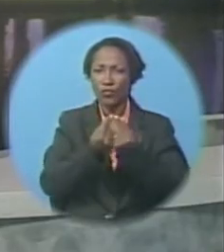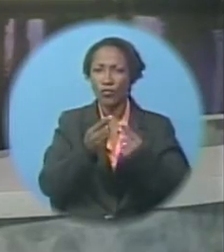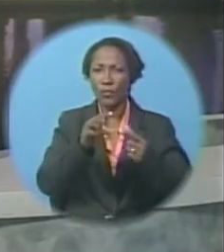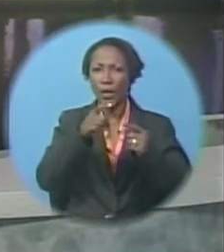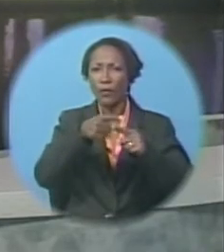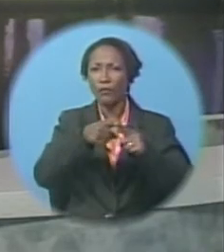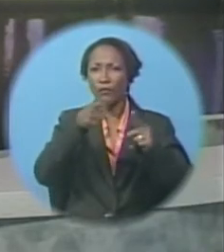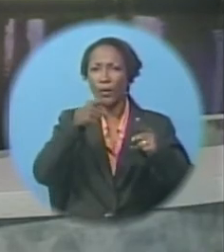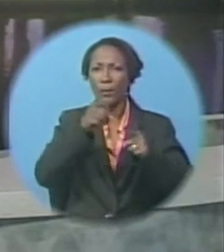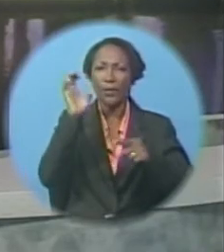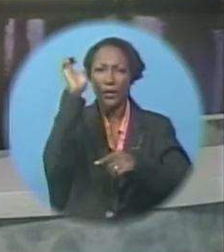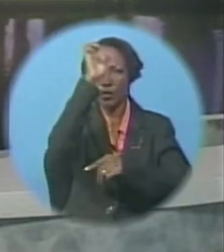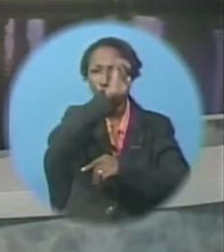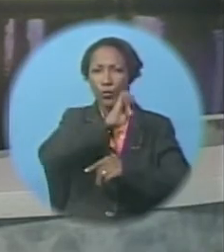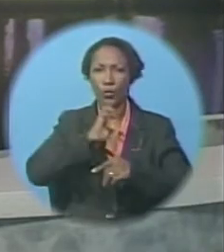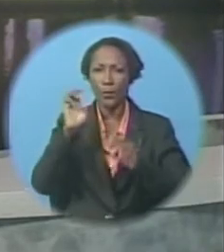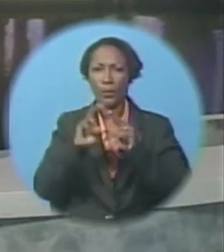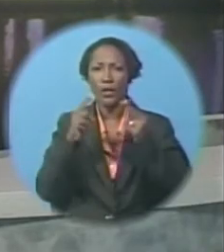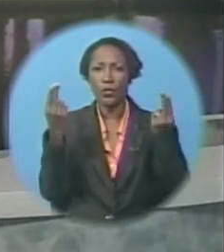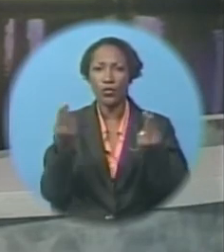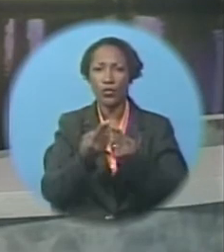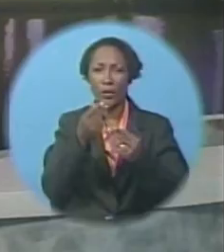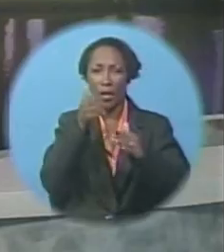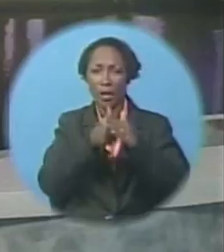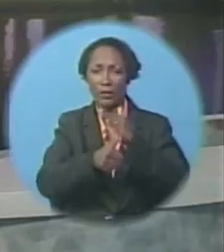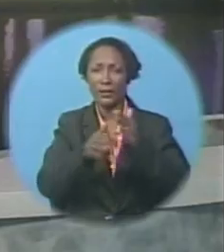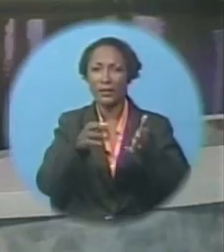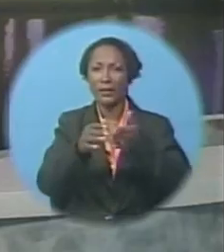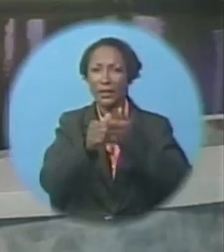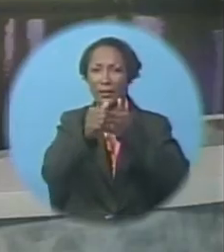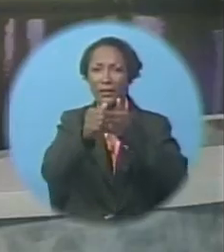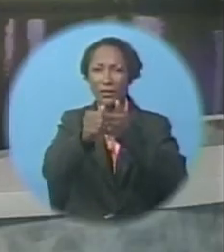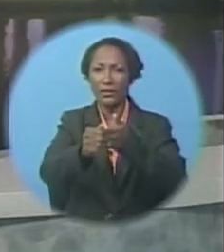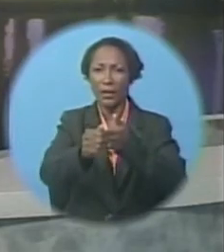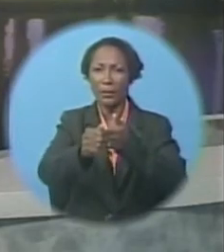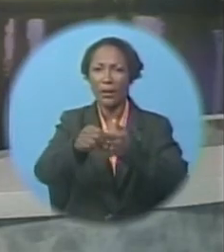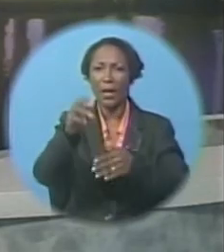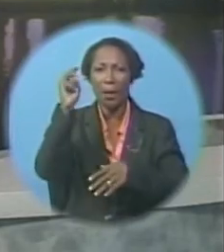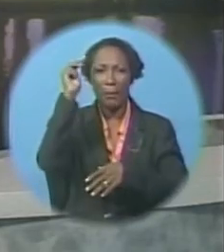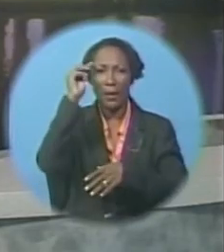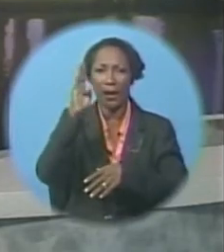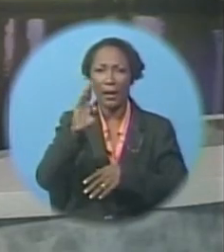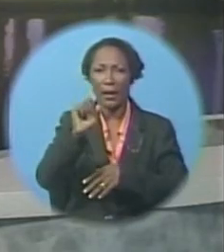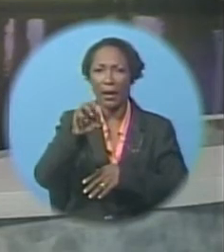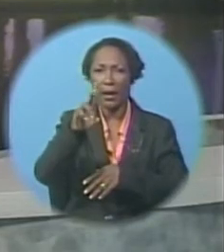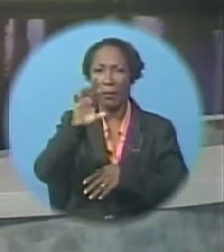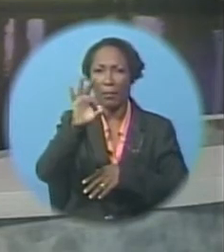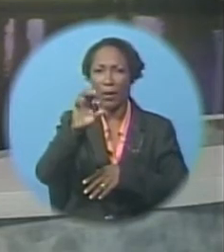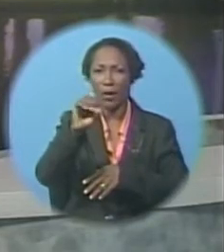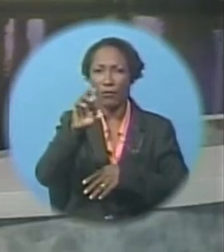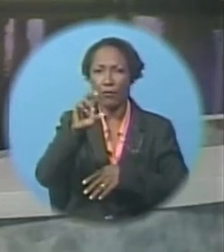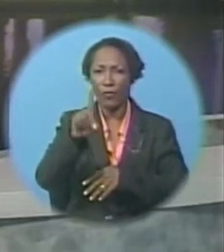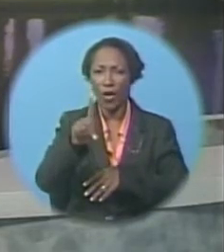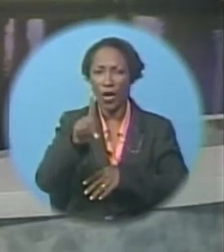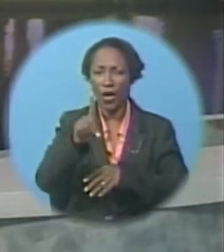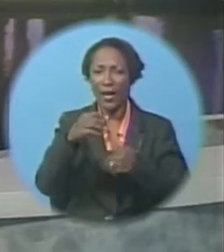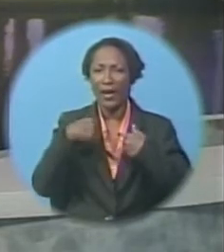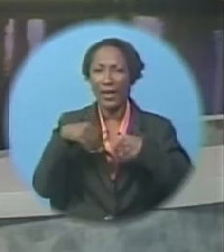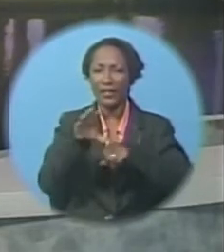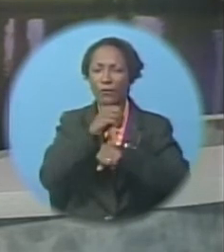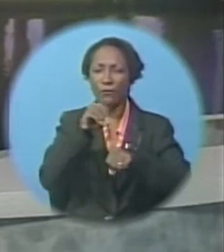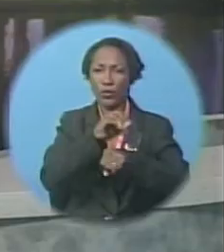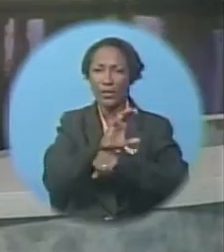Union to Barbados under the leadership of Ambassador Michael Barford has had an impact on the island and others in the Eastern